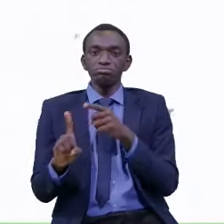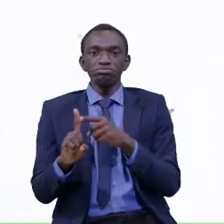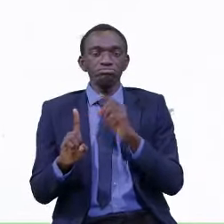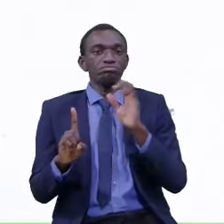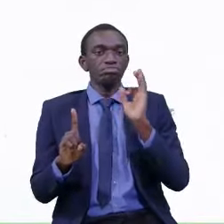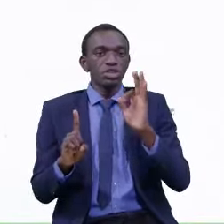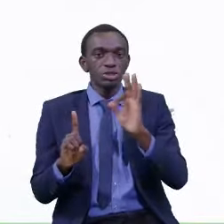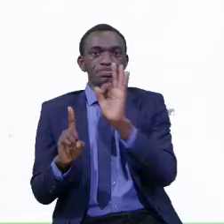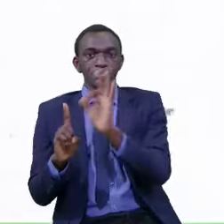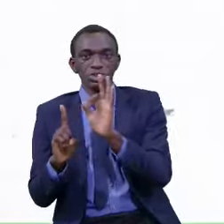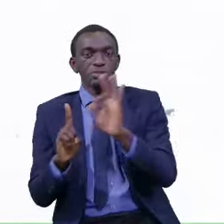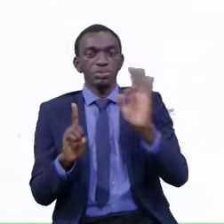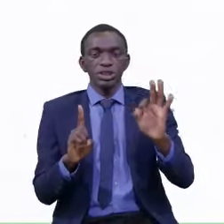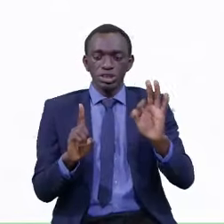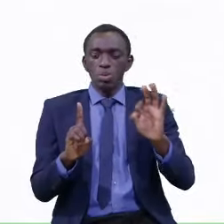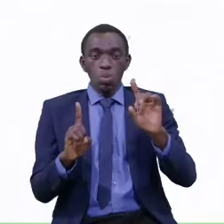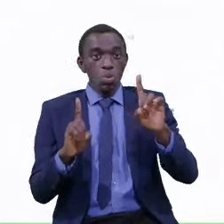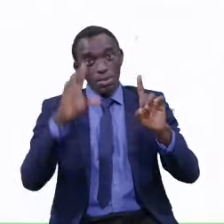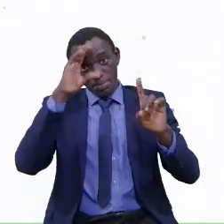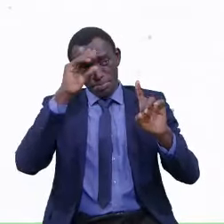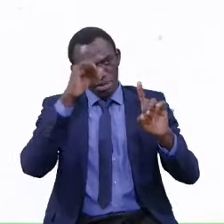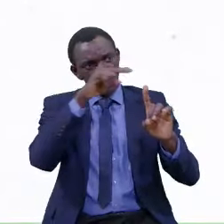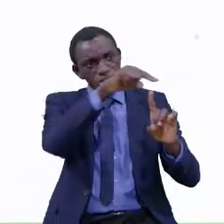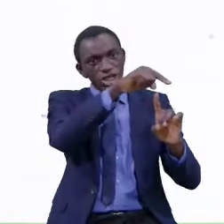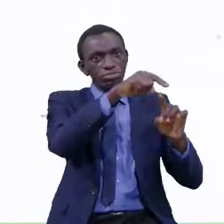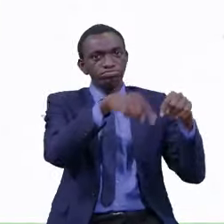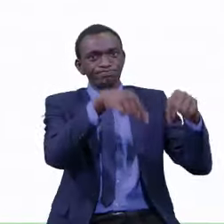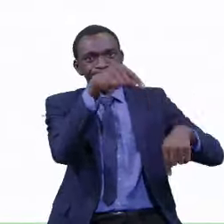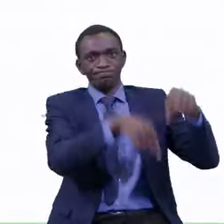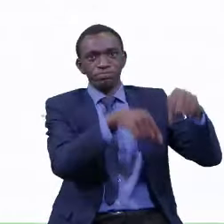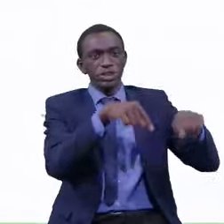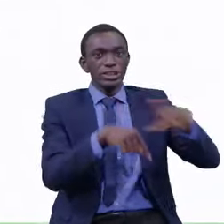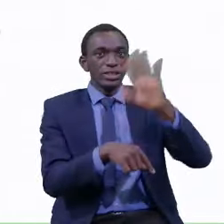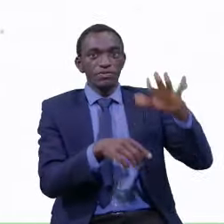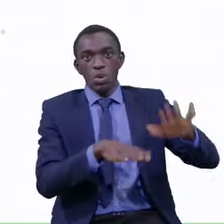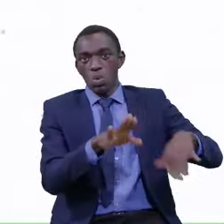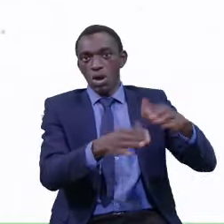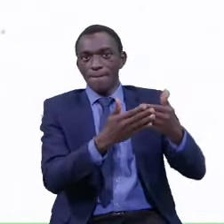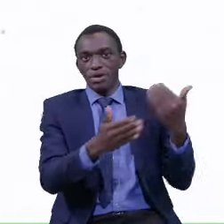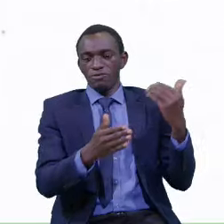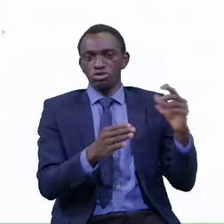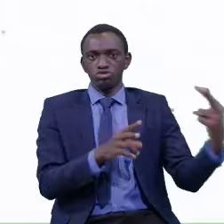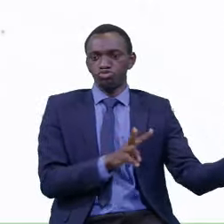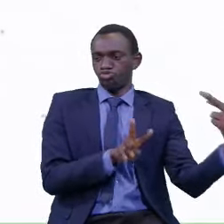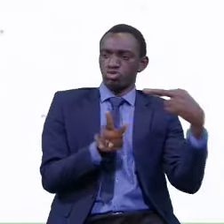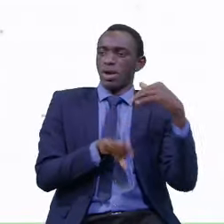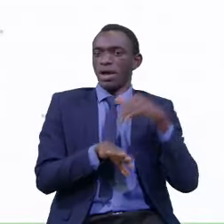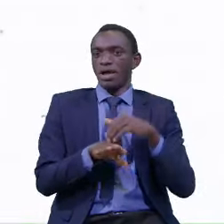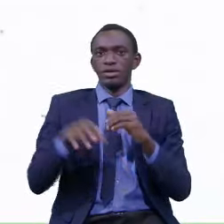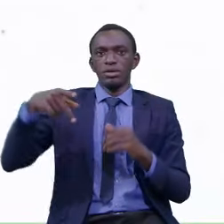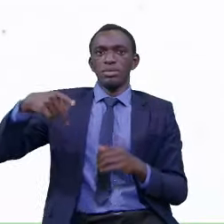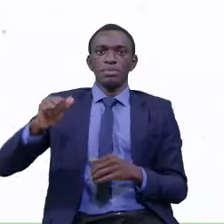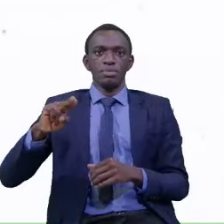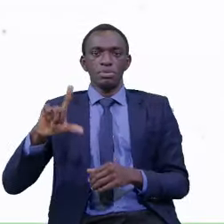his life looked at Paul, and Paul looked at him without going to touch him. He said, "Rise up on your